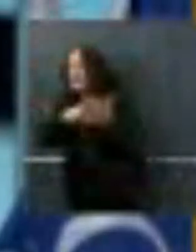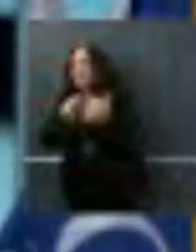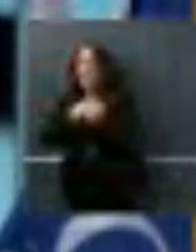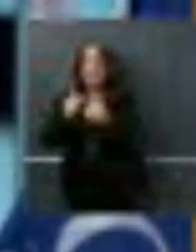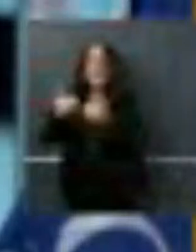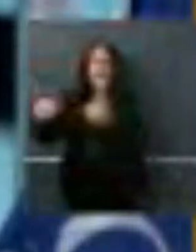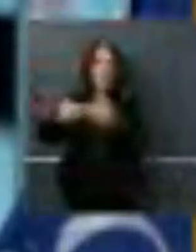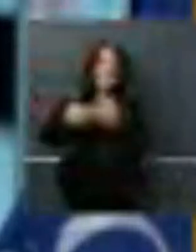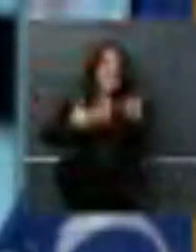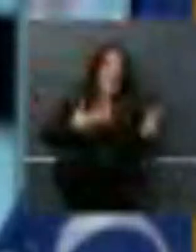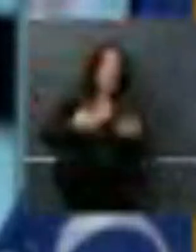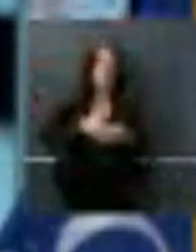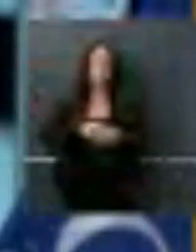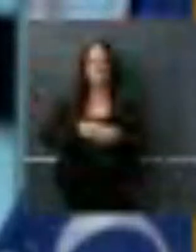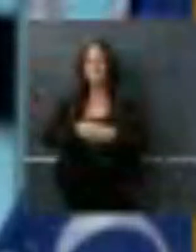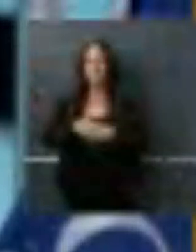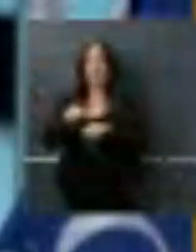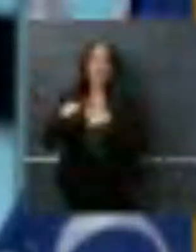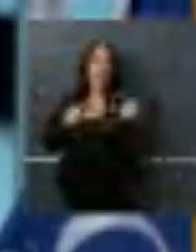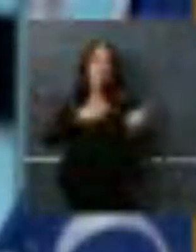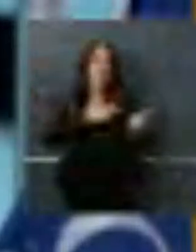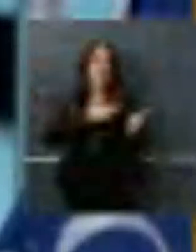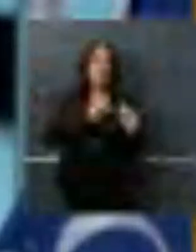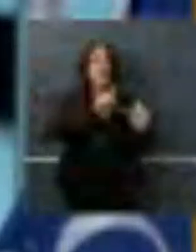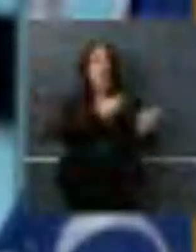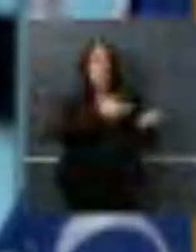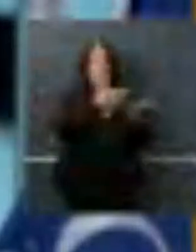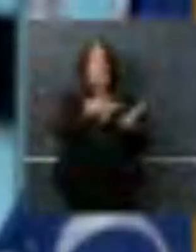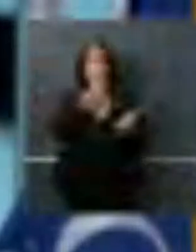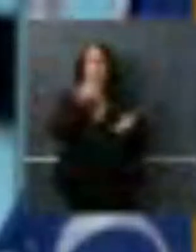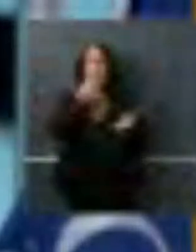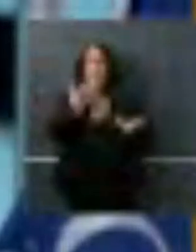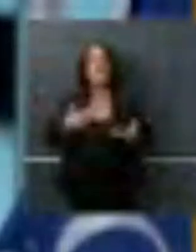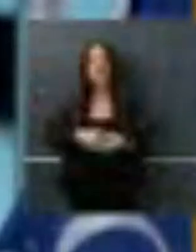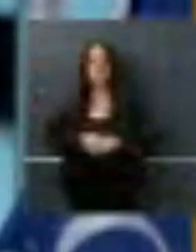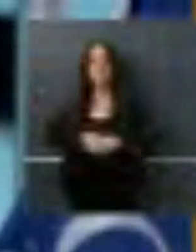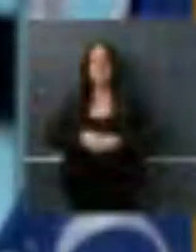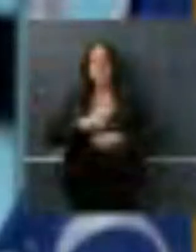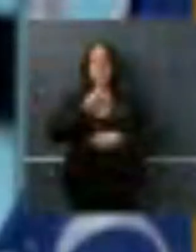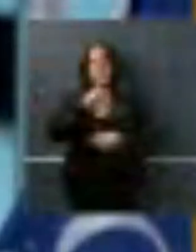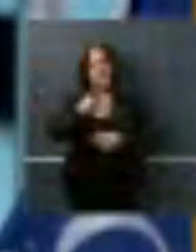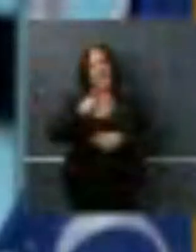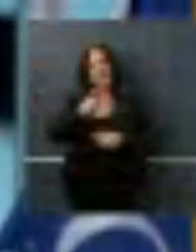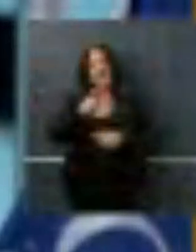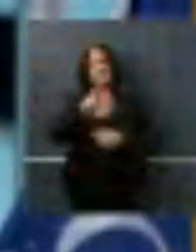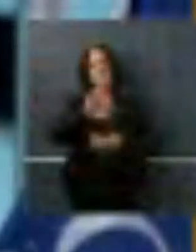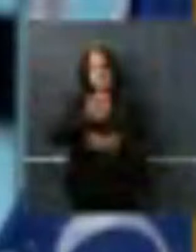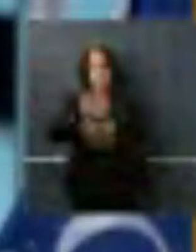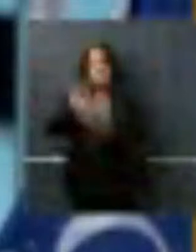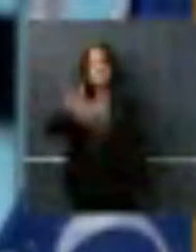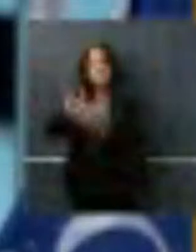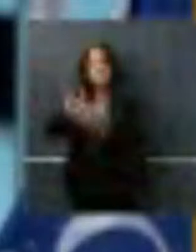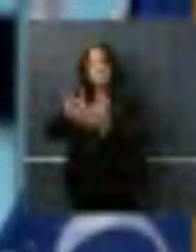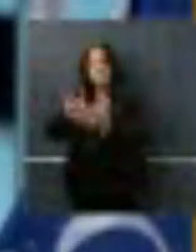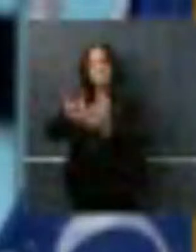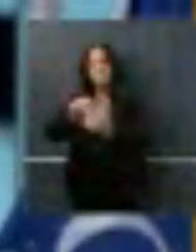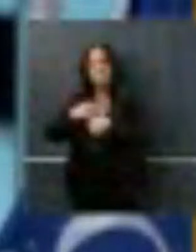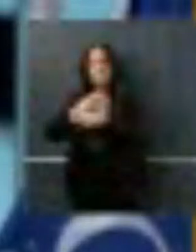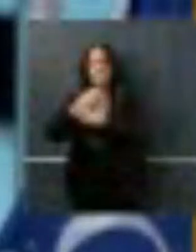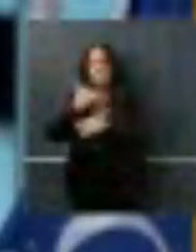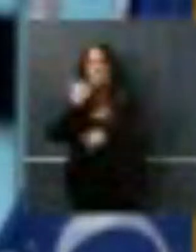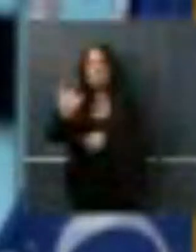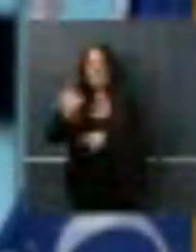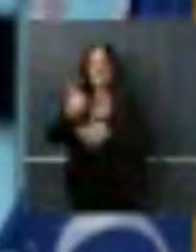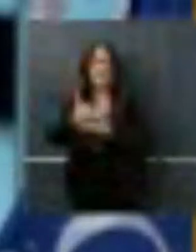phone calls go a long way and make a big difference. Also want to just express gratitude